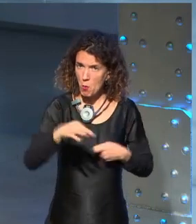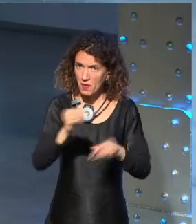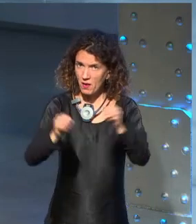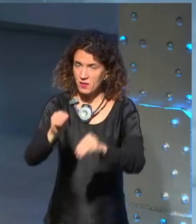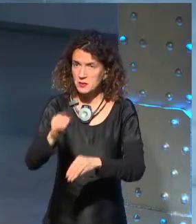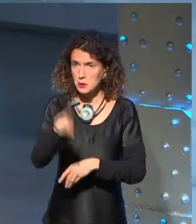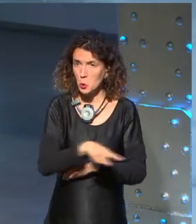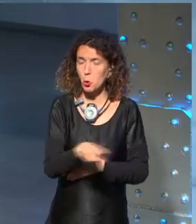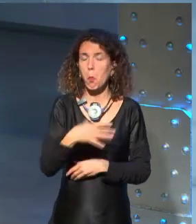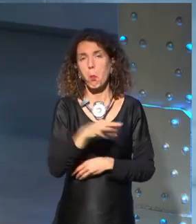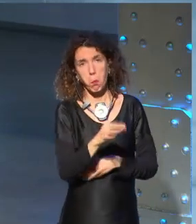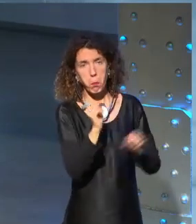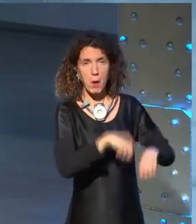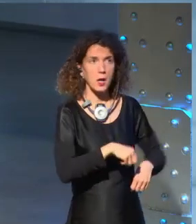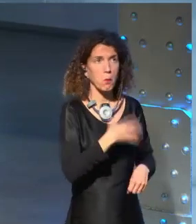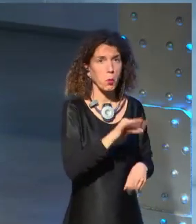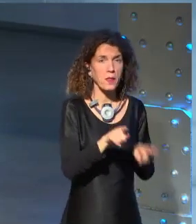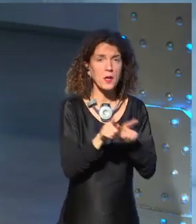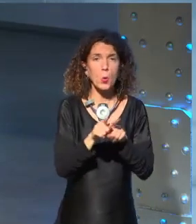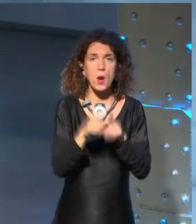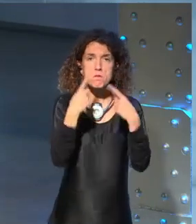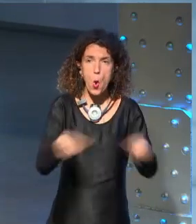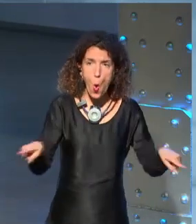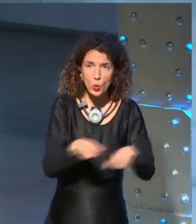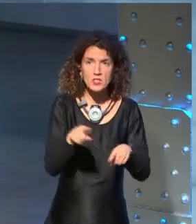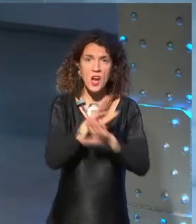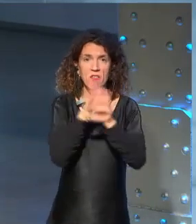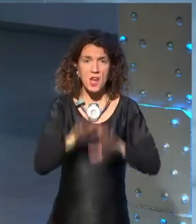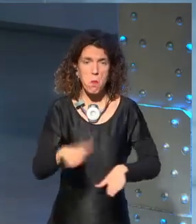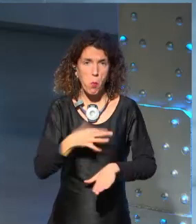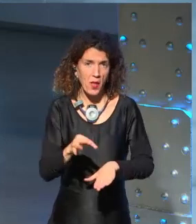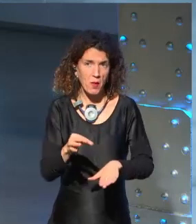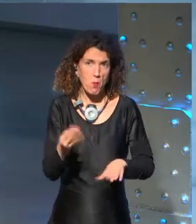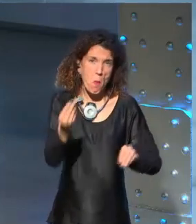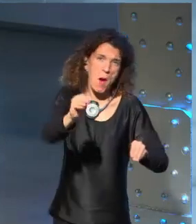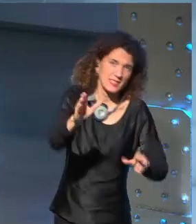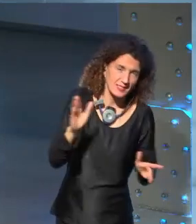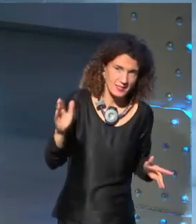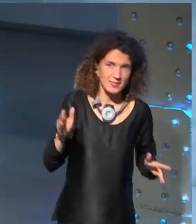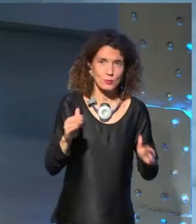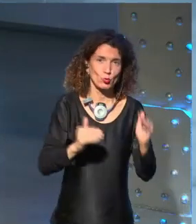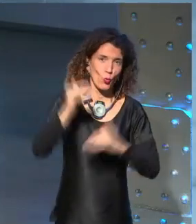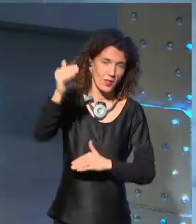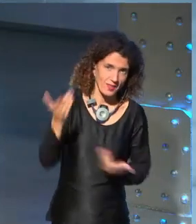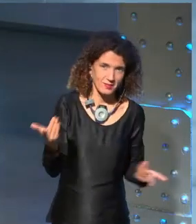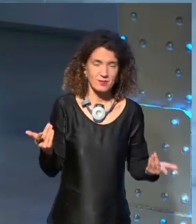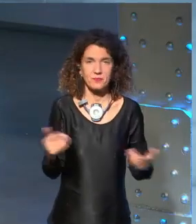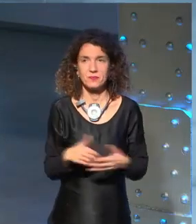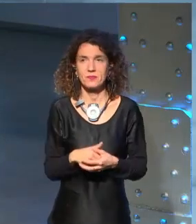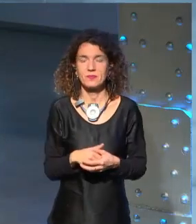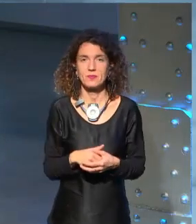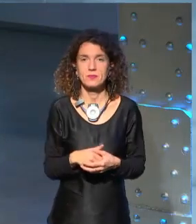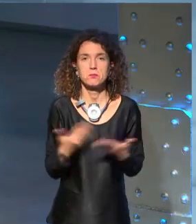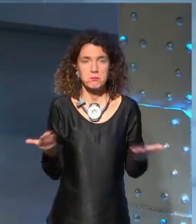we could just bring the music up a little bit at the end, and not have him unable to get out